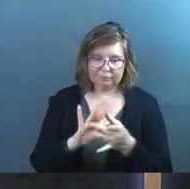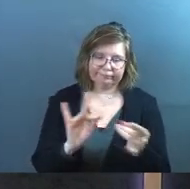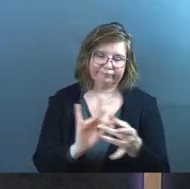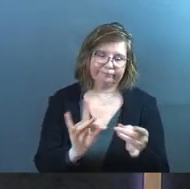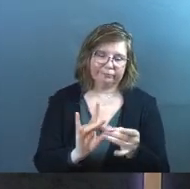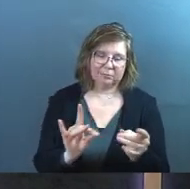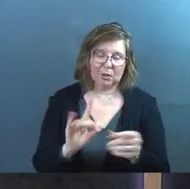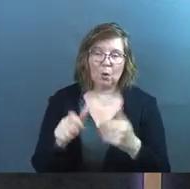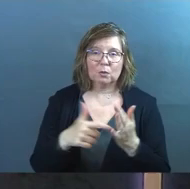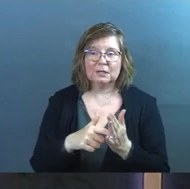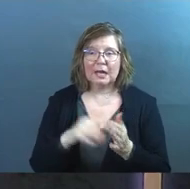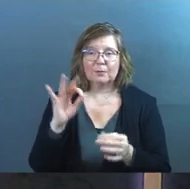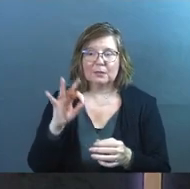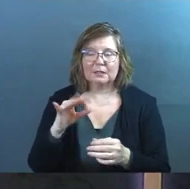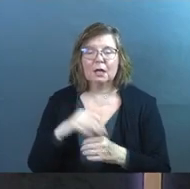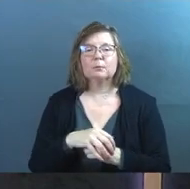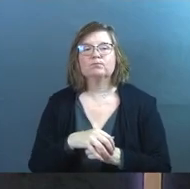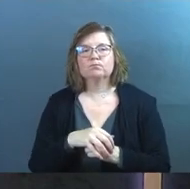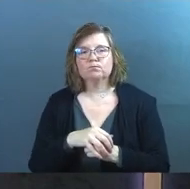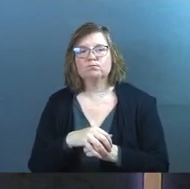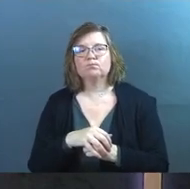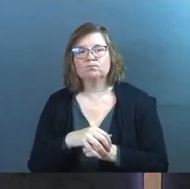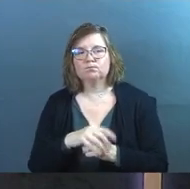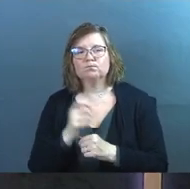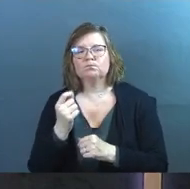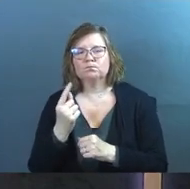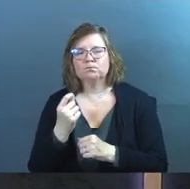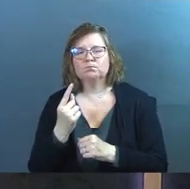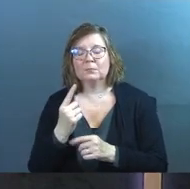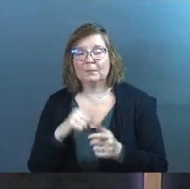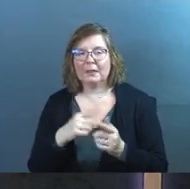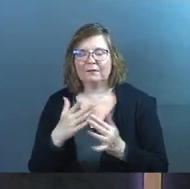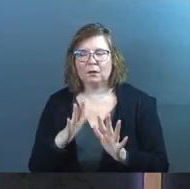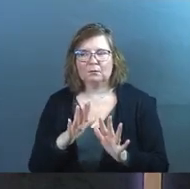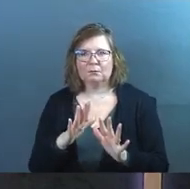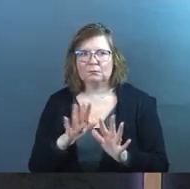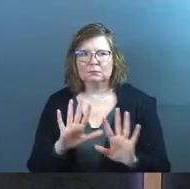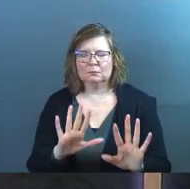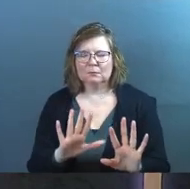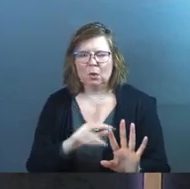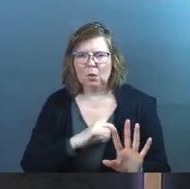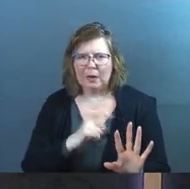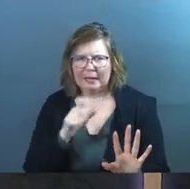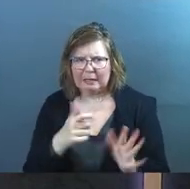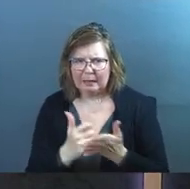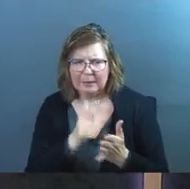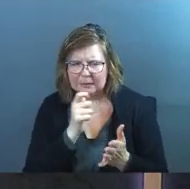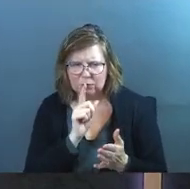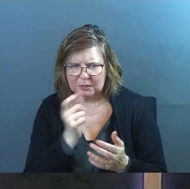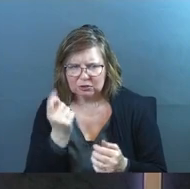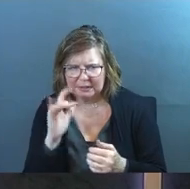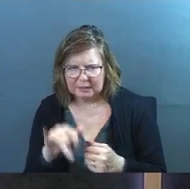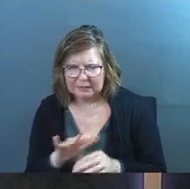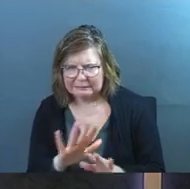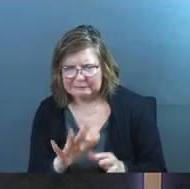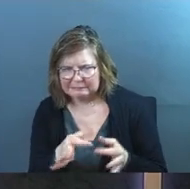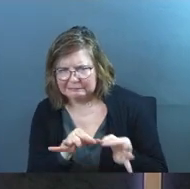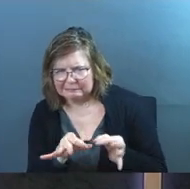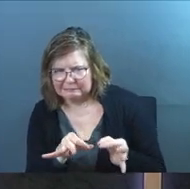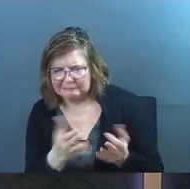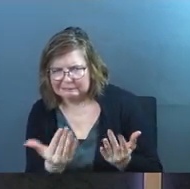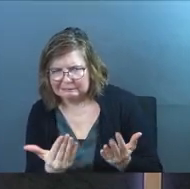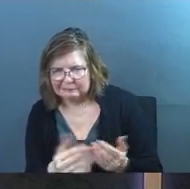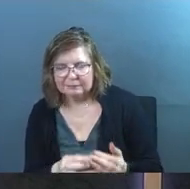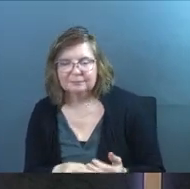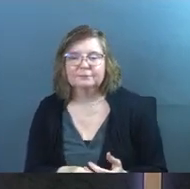like, you know, the whole time he's preaching and teaching, they're like, mm-hmm, mm-hmm. And afterwards, you're like, Lord, I need some help. You know what I mean? I didn't get a single thing.